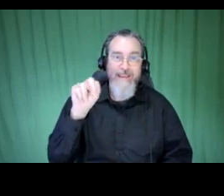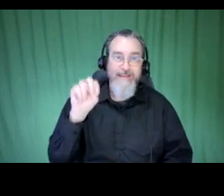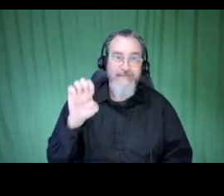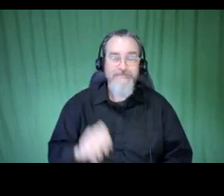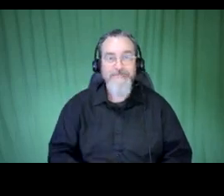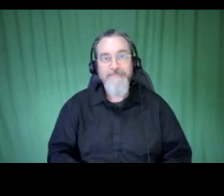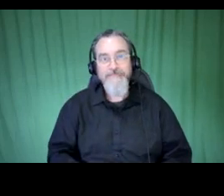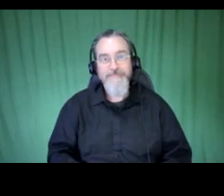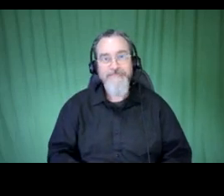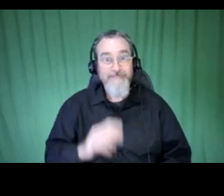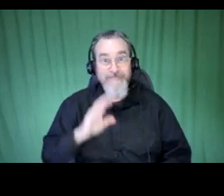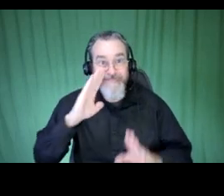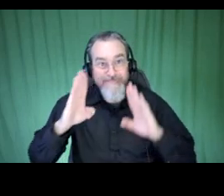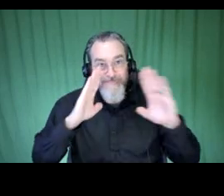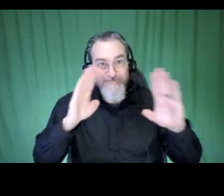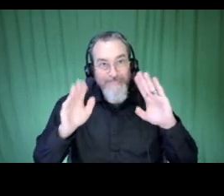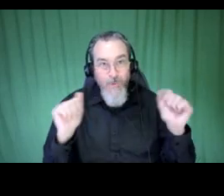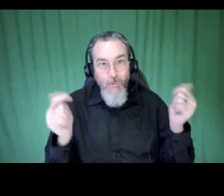slide, please.